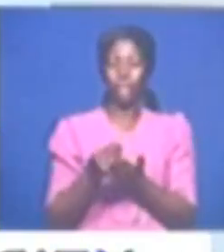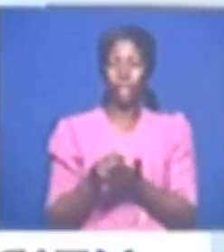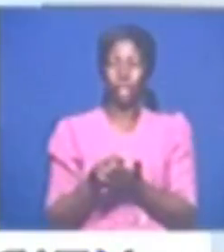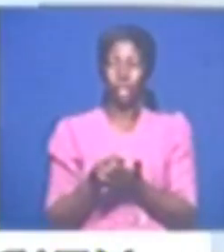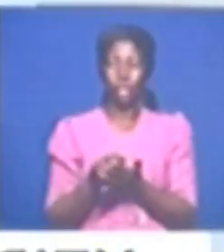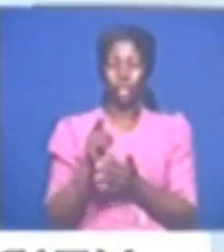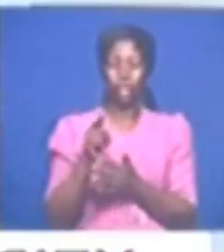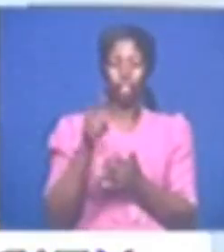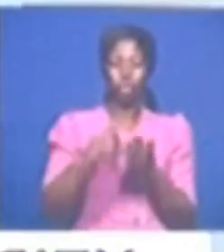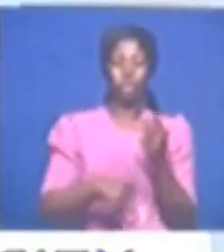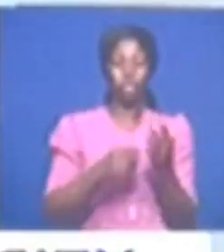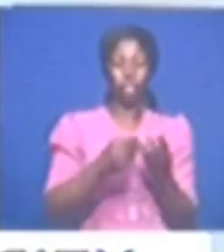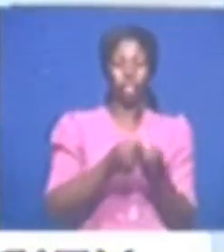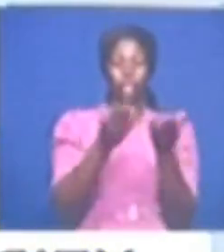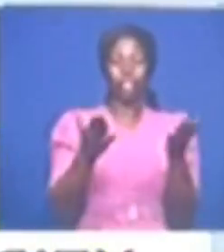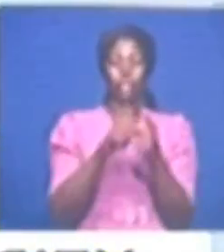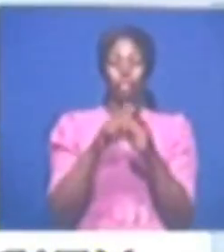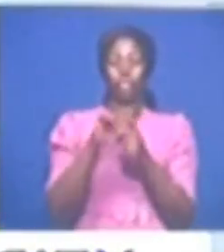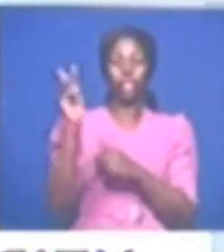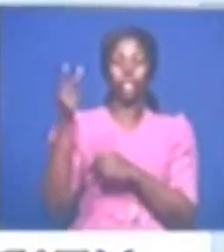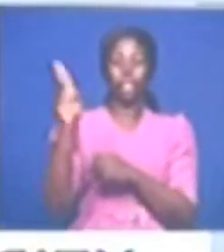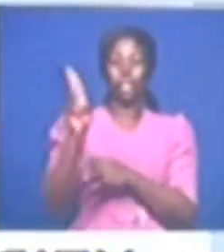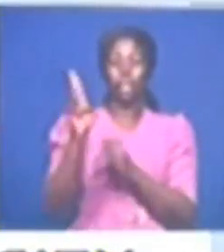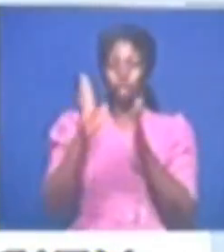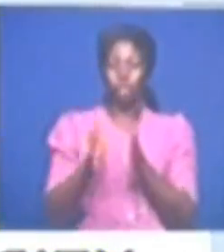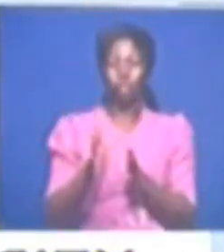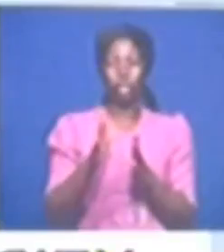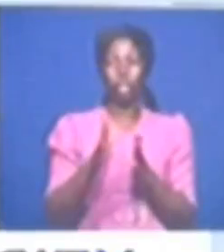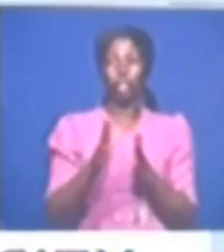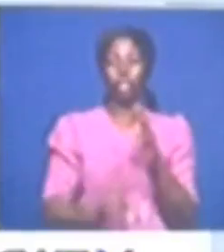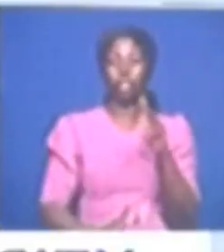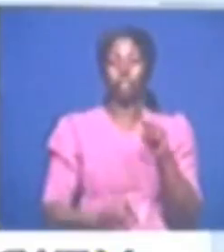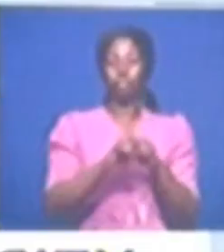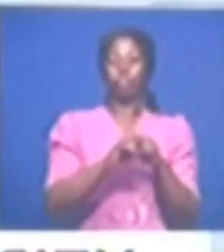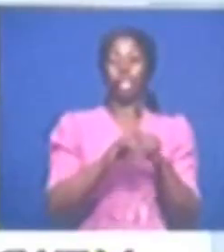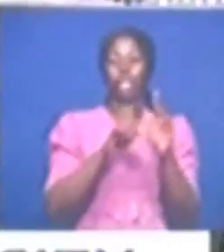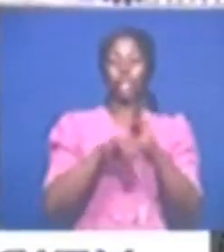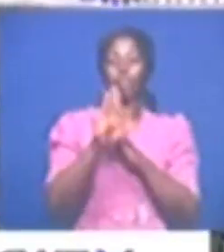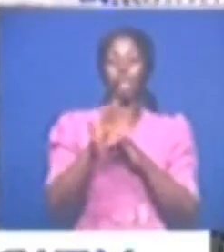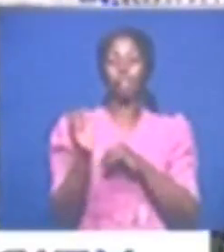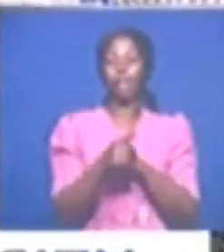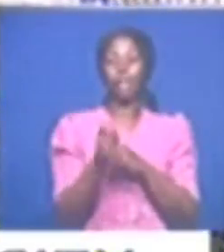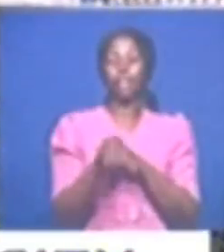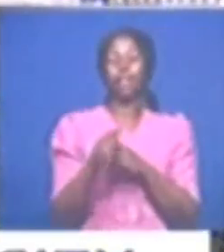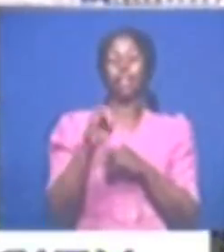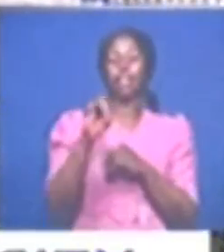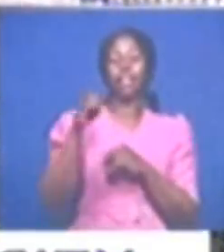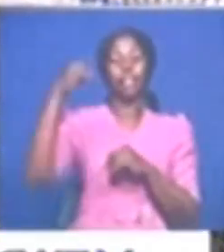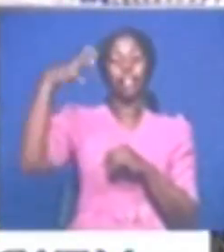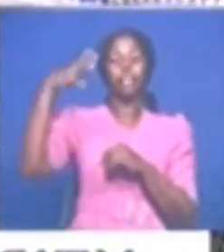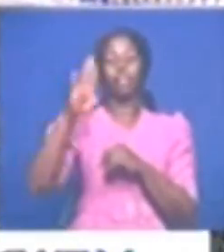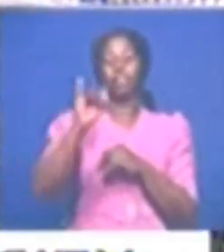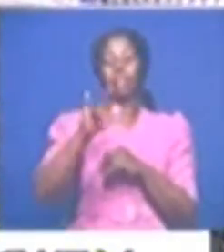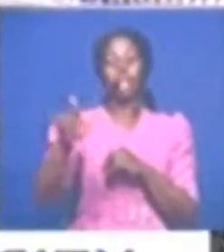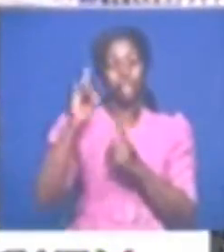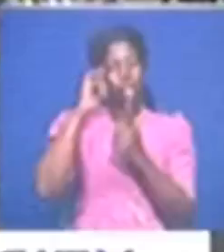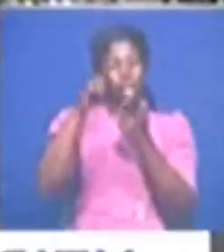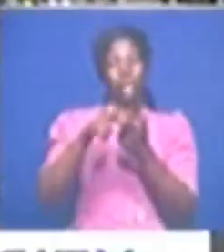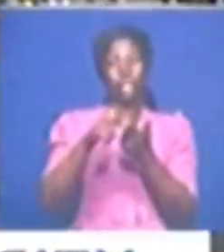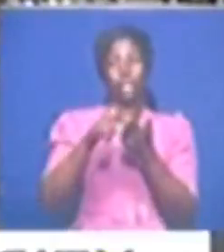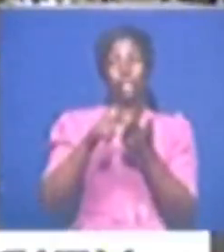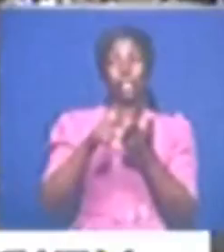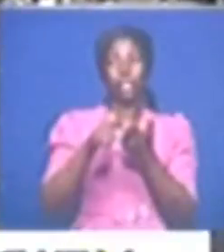to the Kenyan consumer, and it shows up in your monthly electricity bills. This target projects generating up to